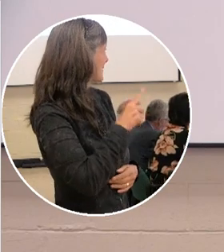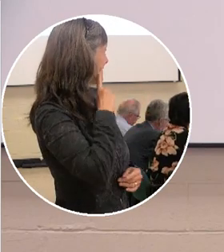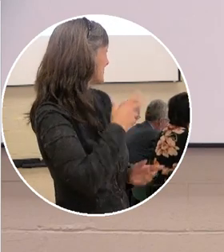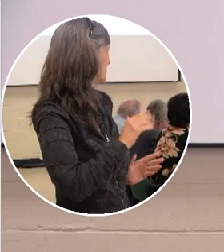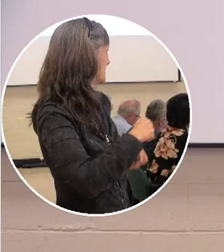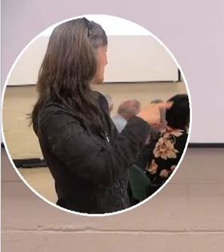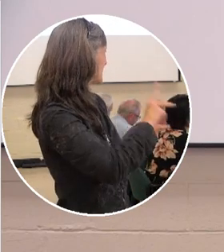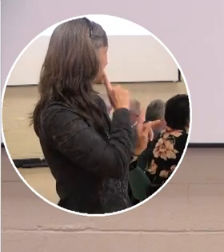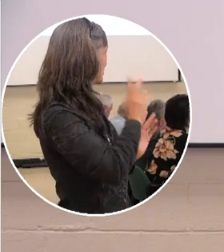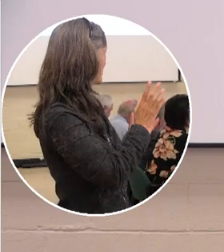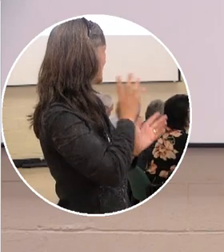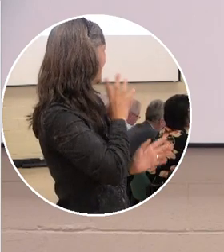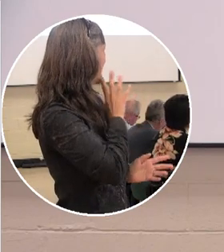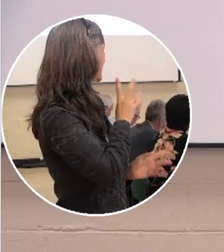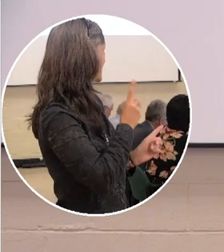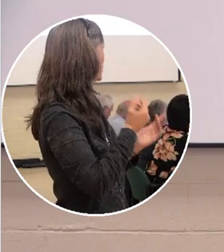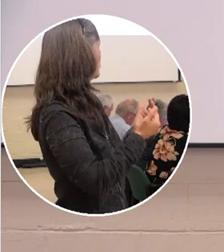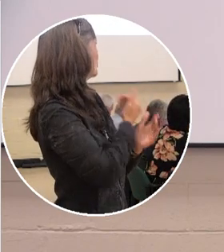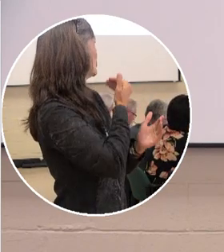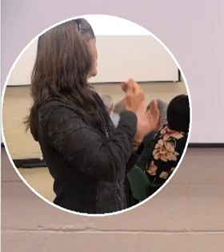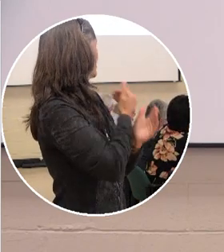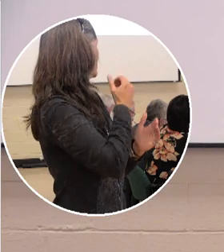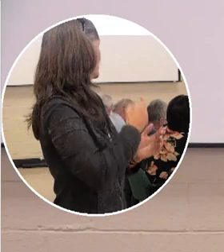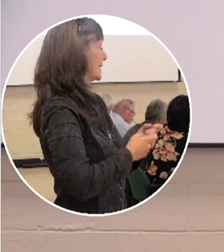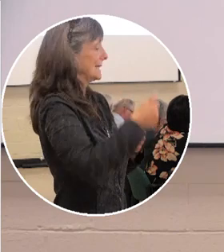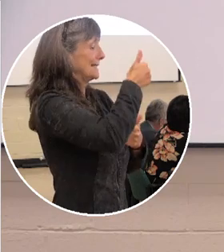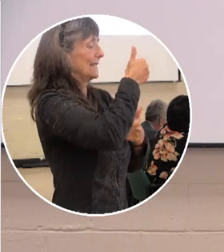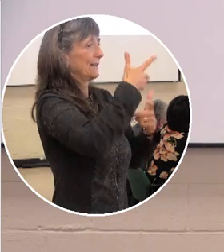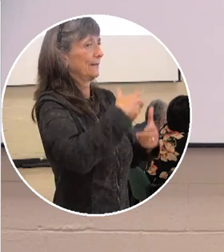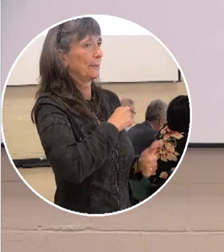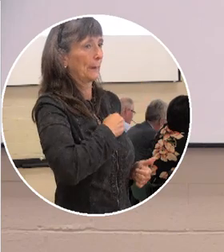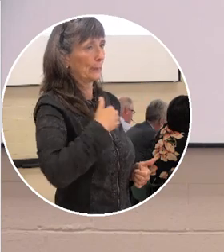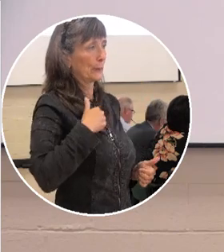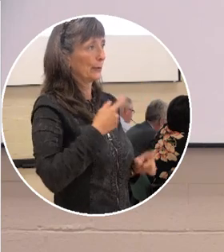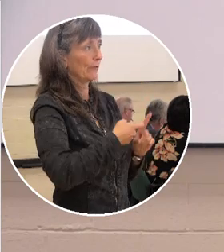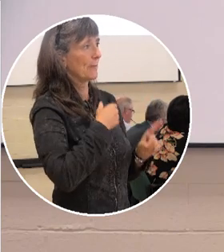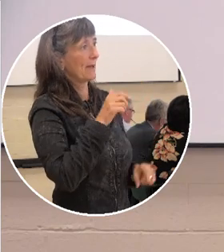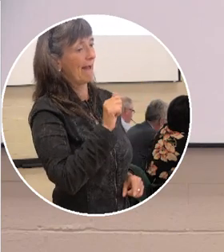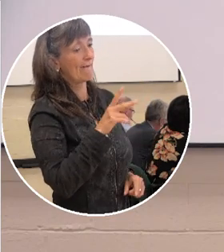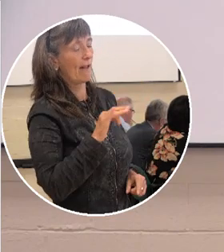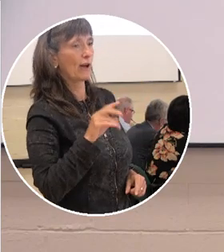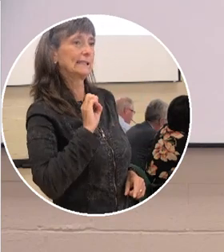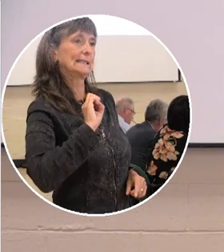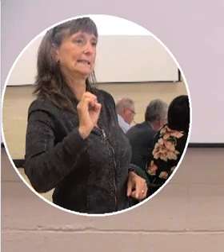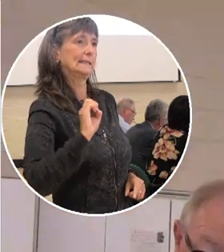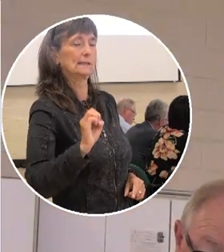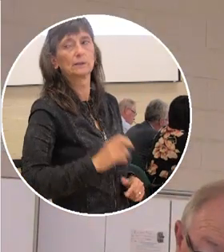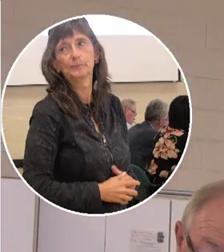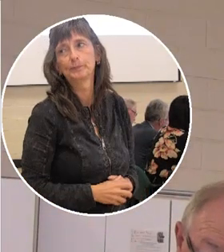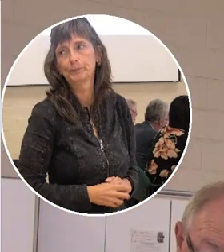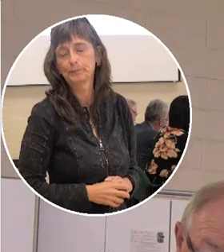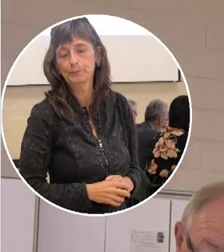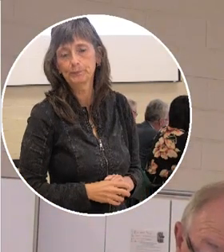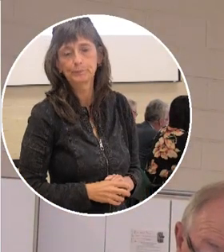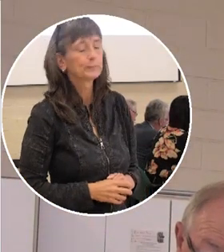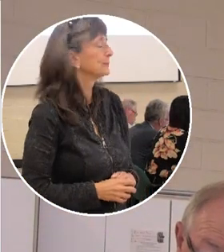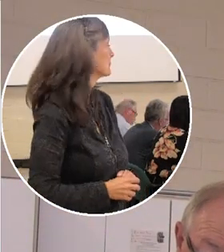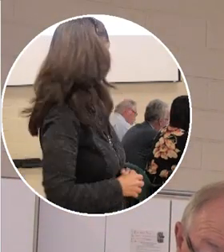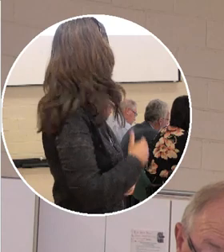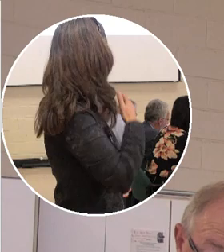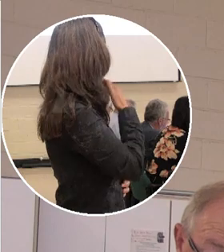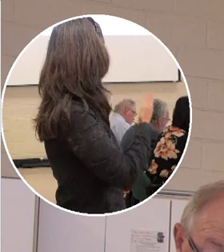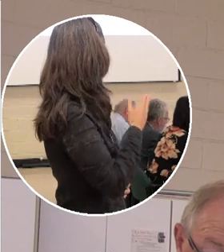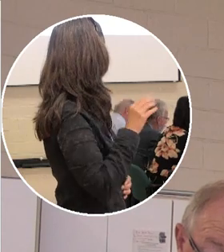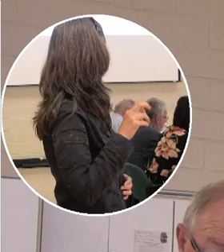speak. All right, Kevin, our newly minted executive member from the Avalon or the Eastern Region. Thank you, Mr.